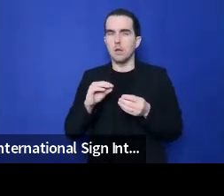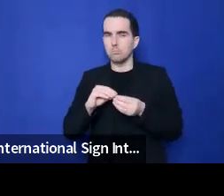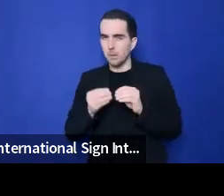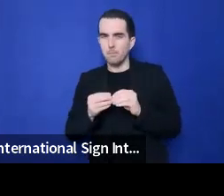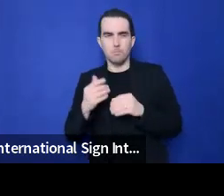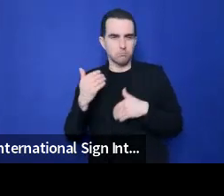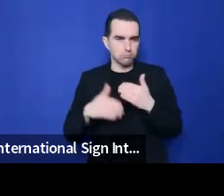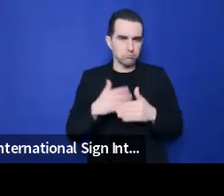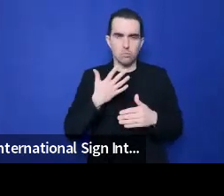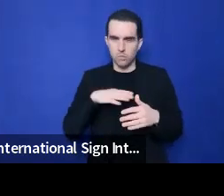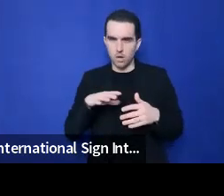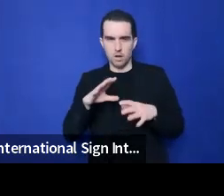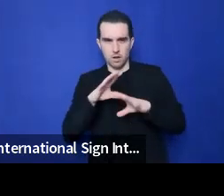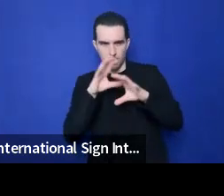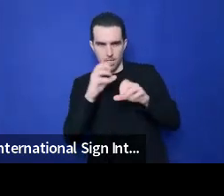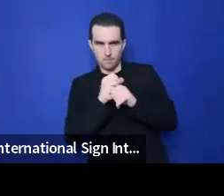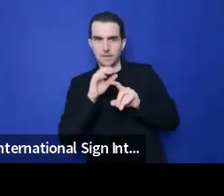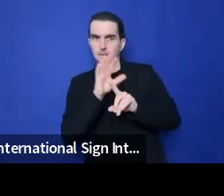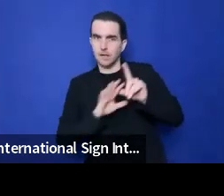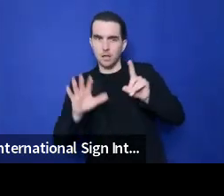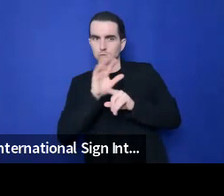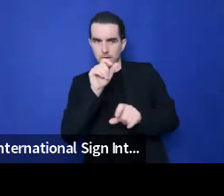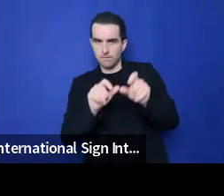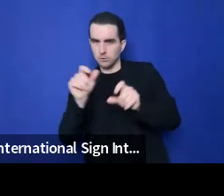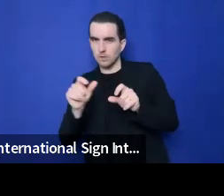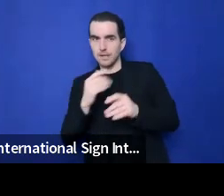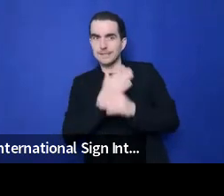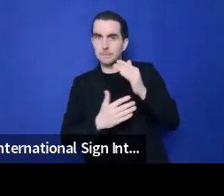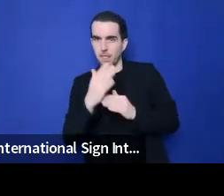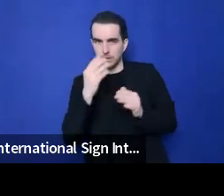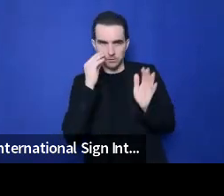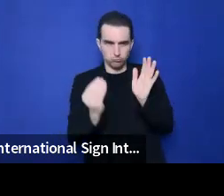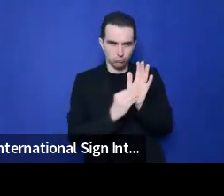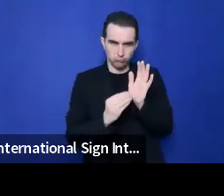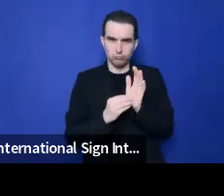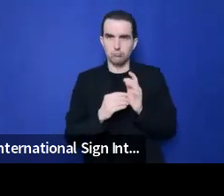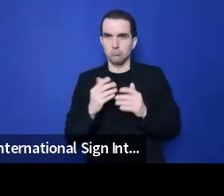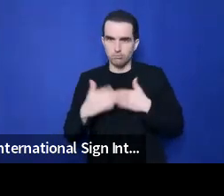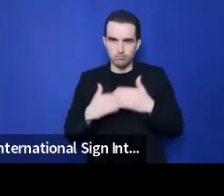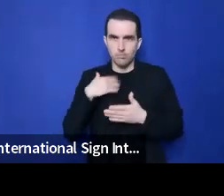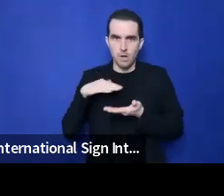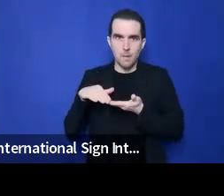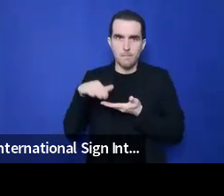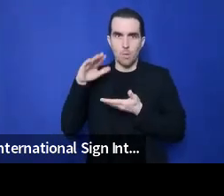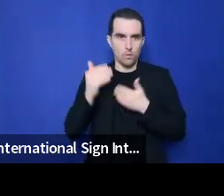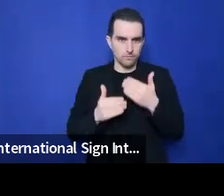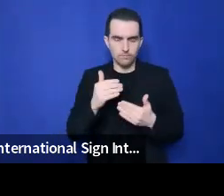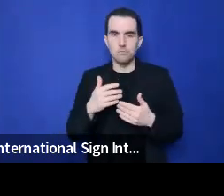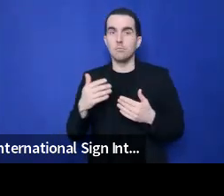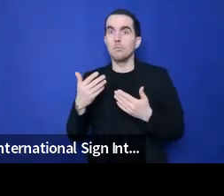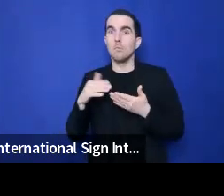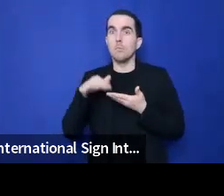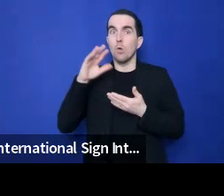Rwanda. But the very important element is what kind of information provide the disability